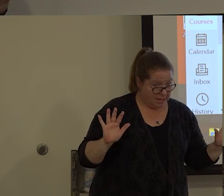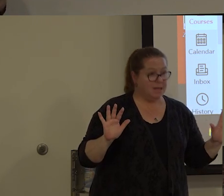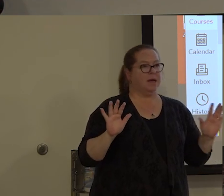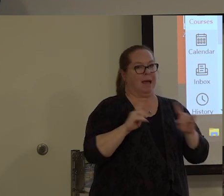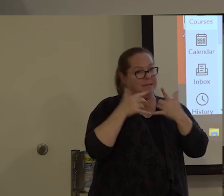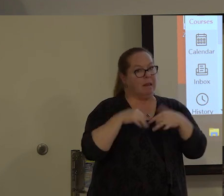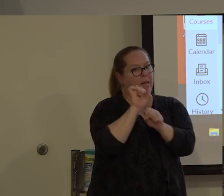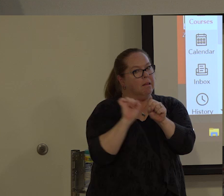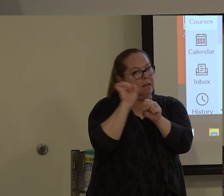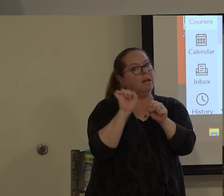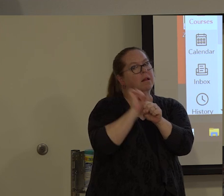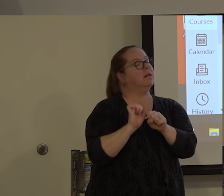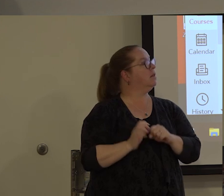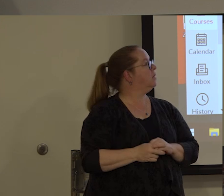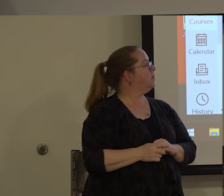I'm working on it.